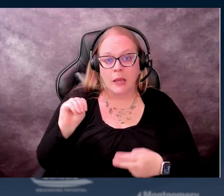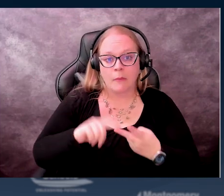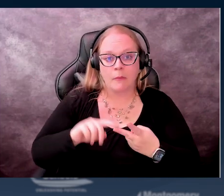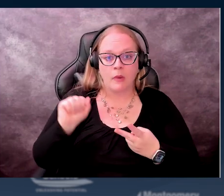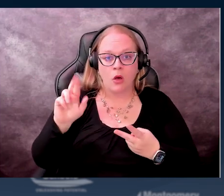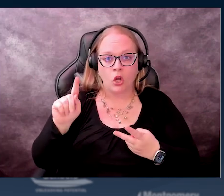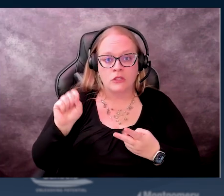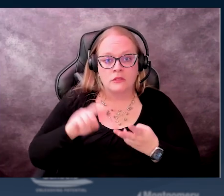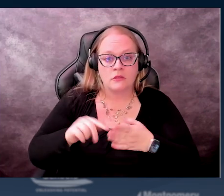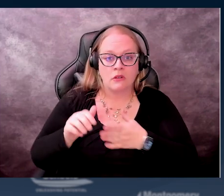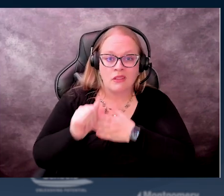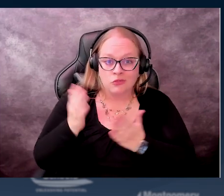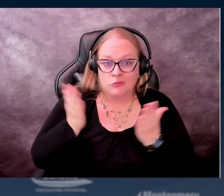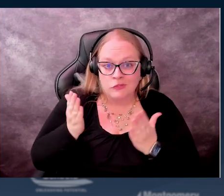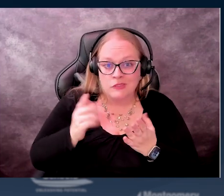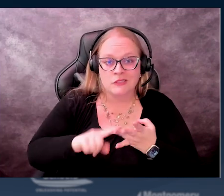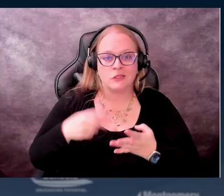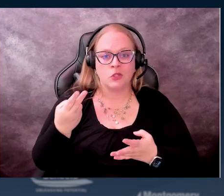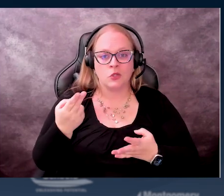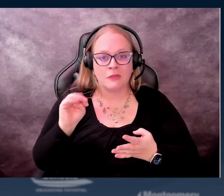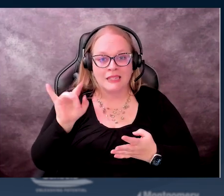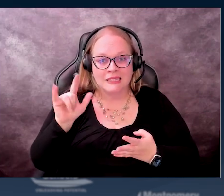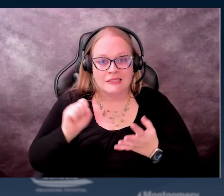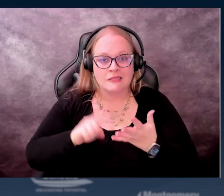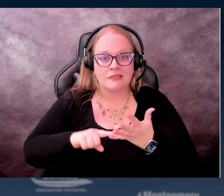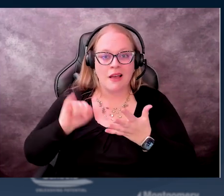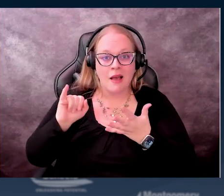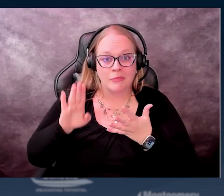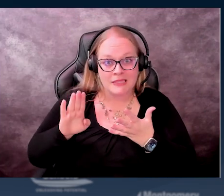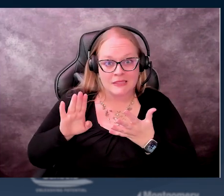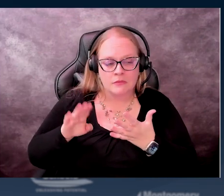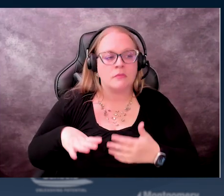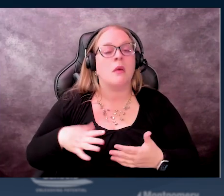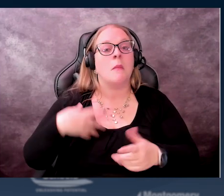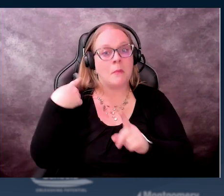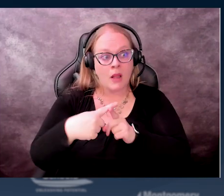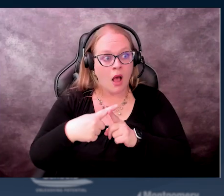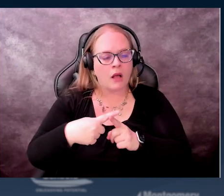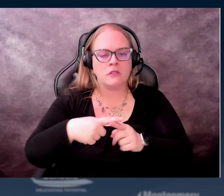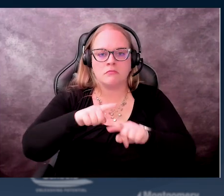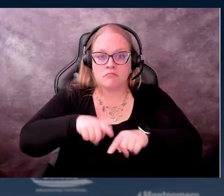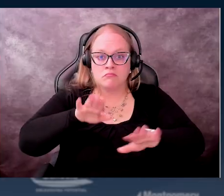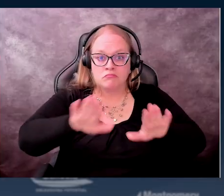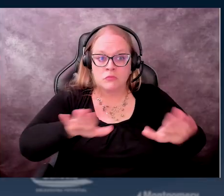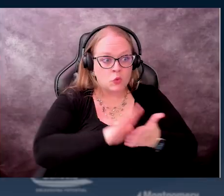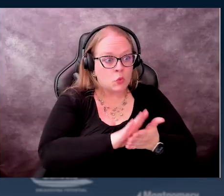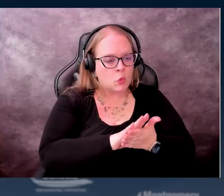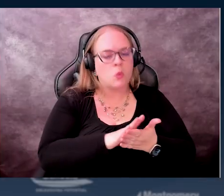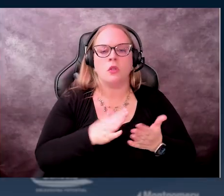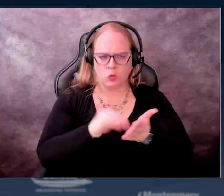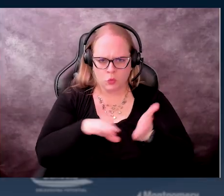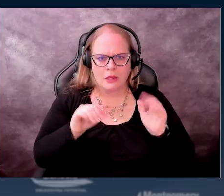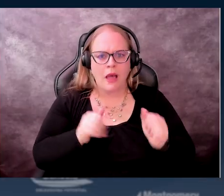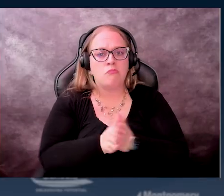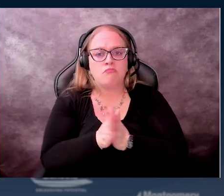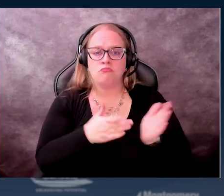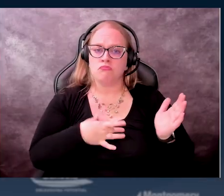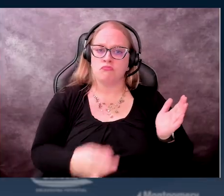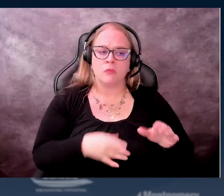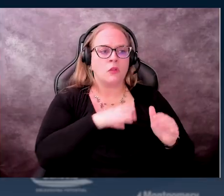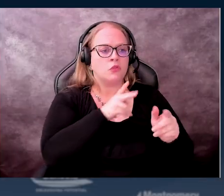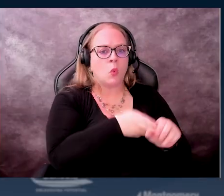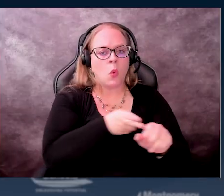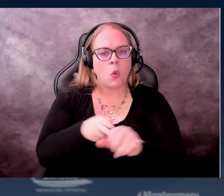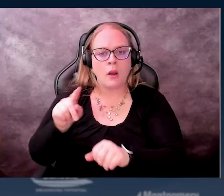and service, humanities, and IB, with pathways that students can join based on their interests. Some will be